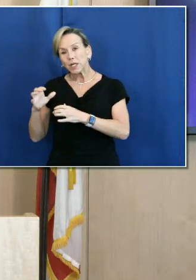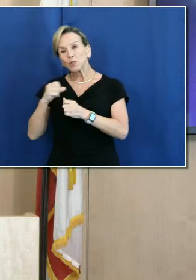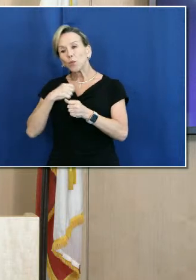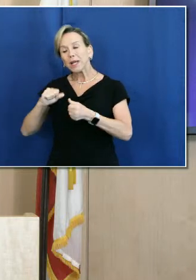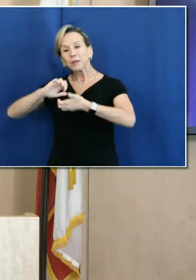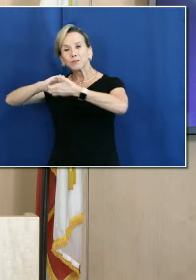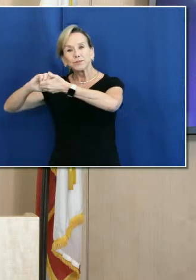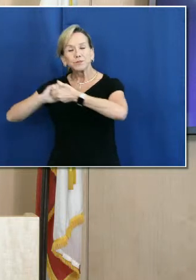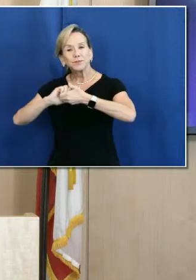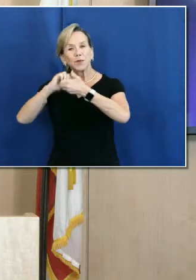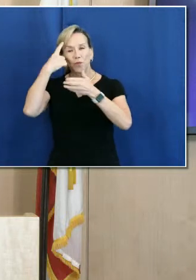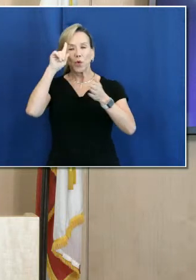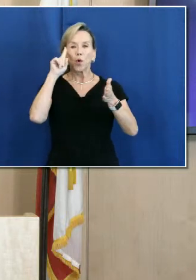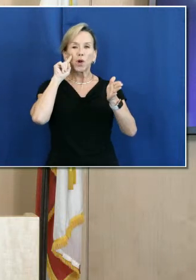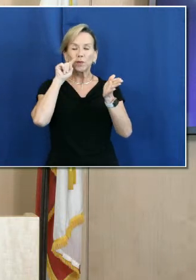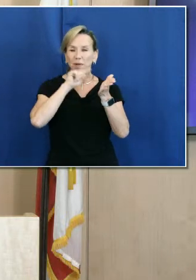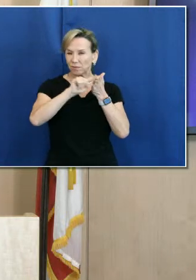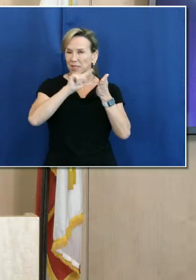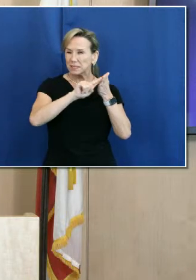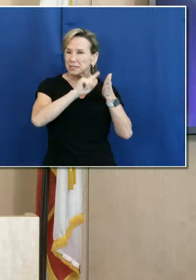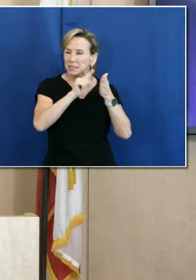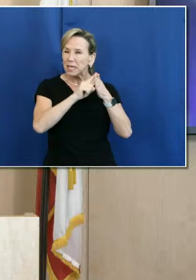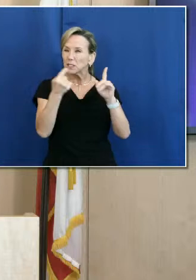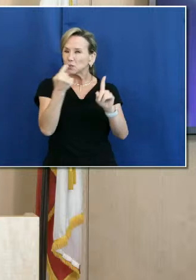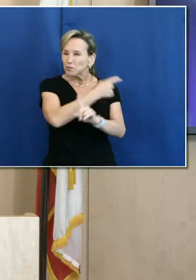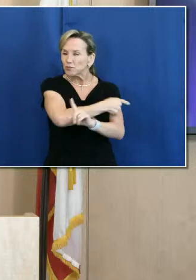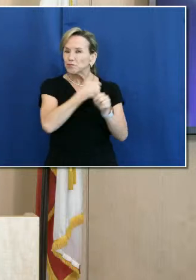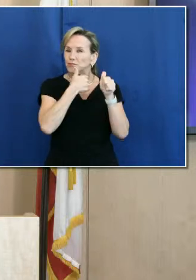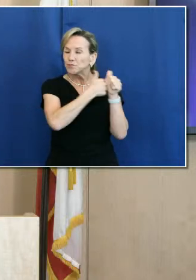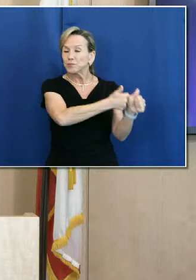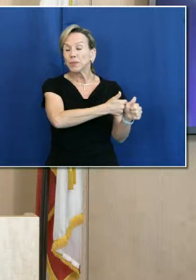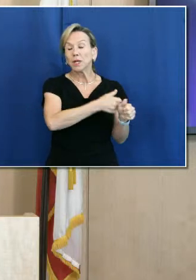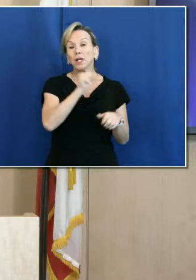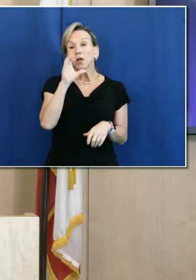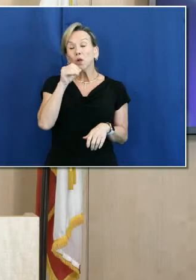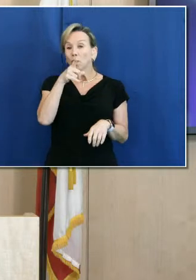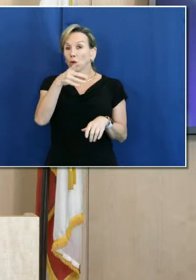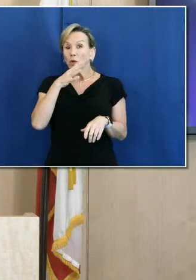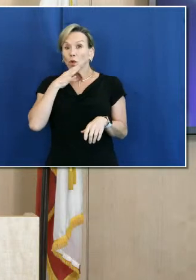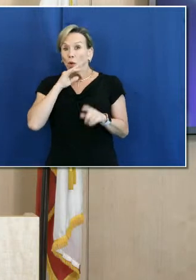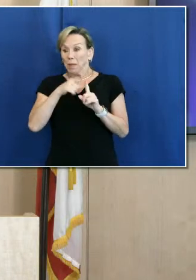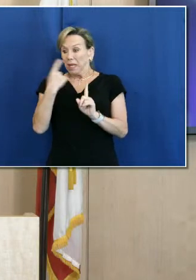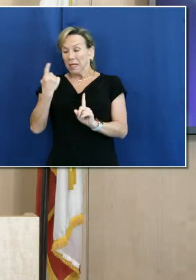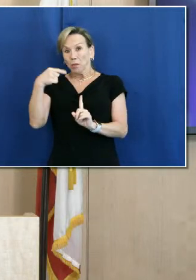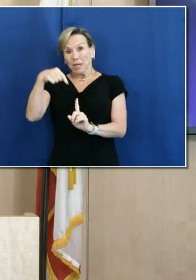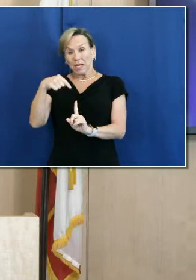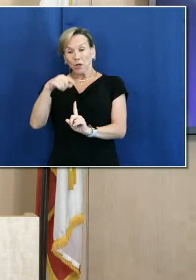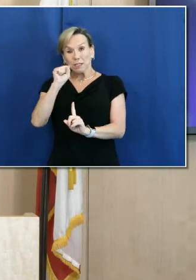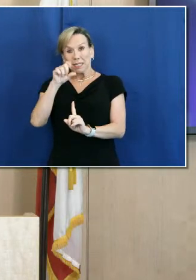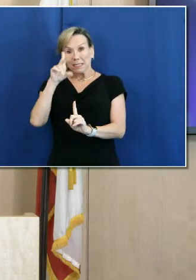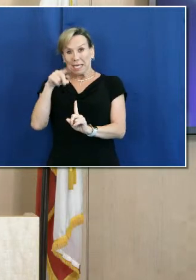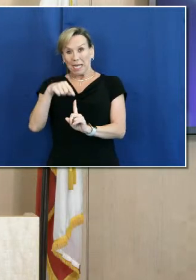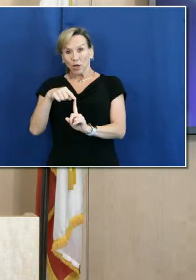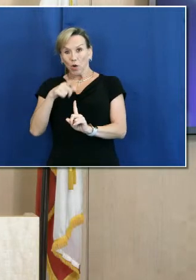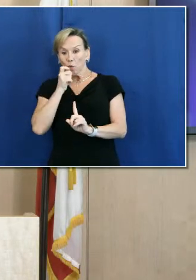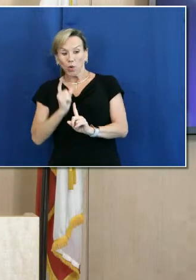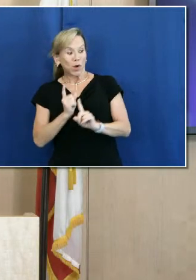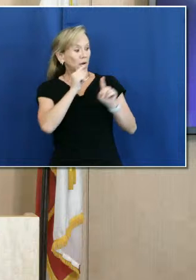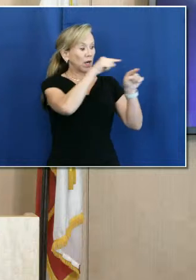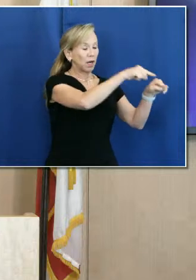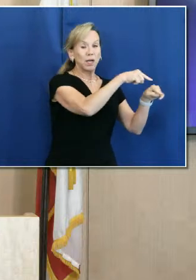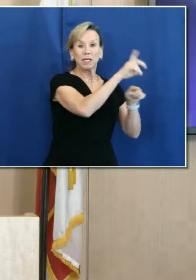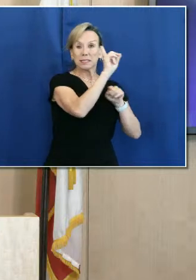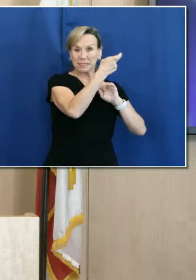So the scenario you're describing of a San Diegan in another location who is diagnosed elsewhere, who then comes back to